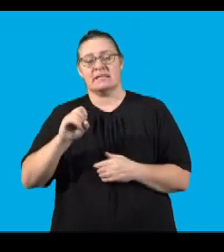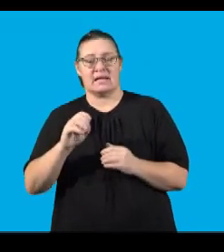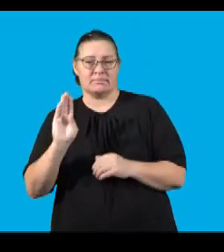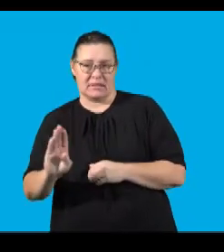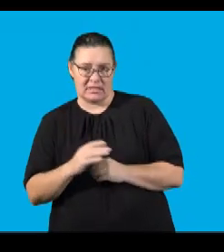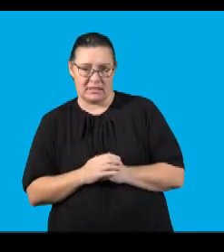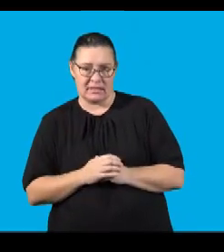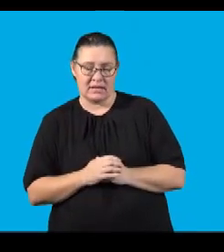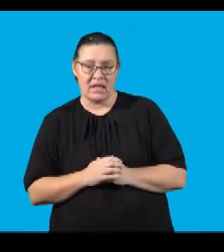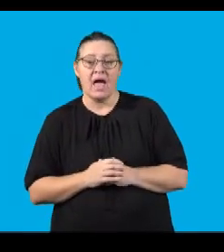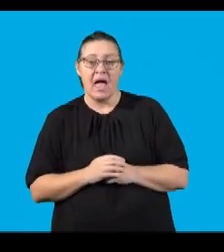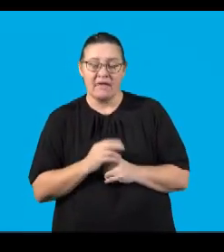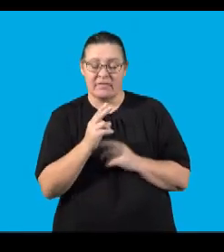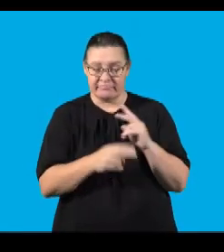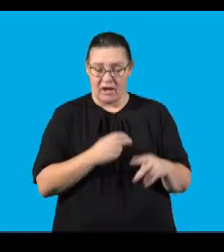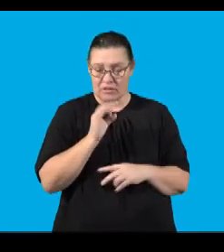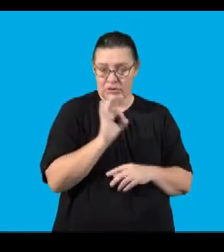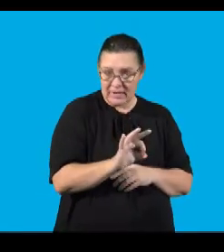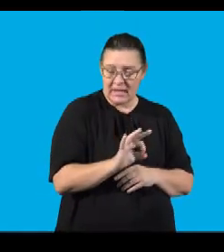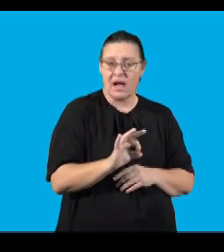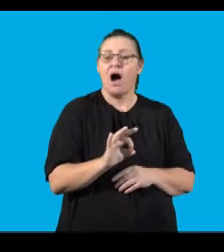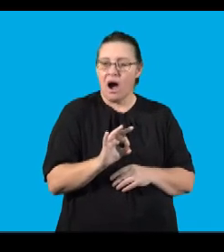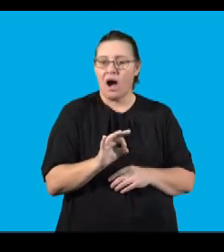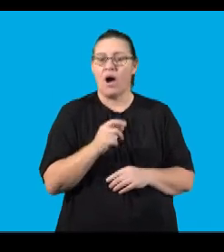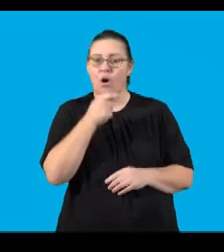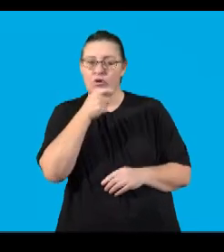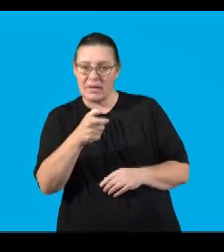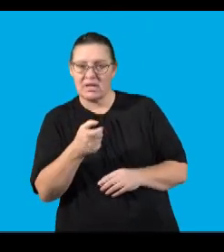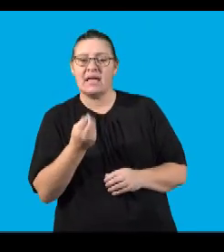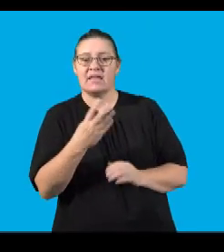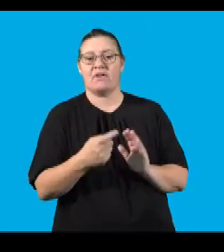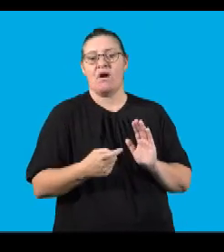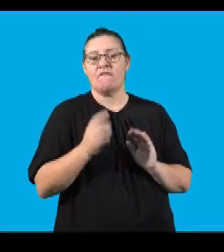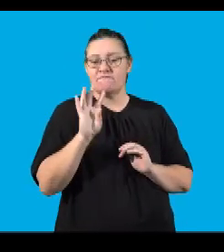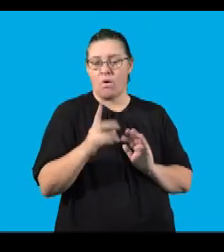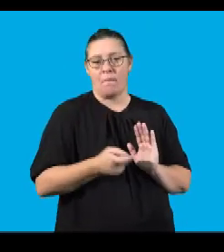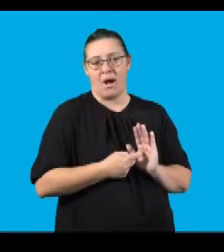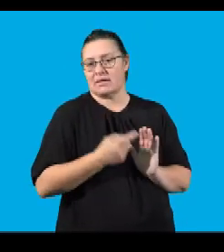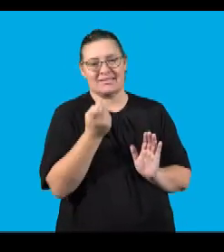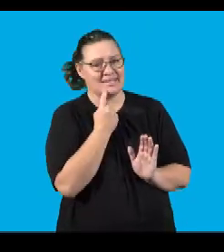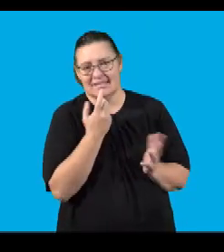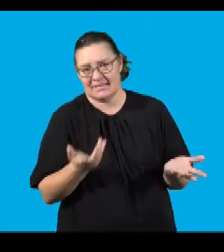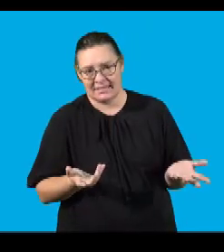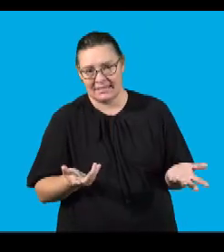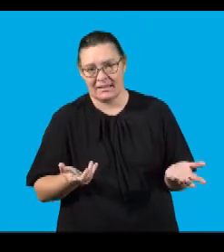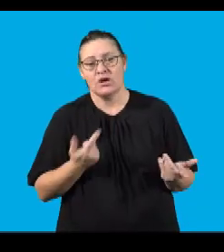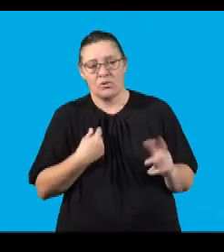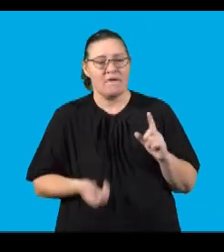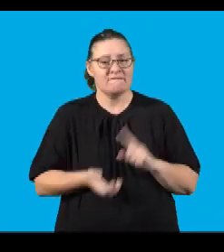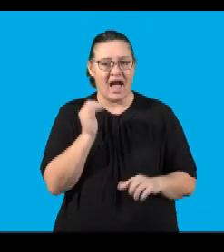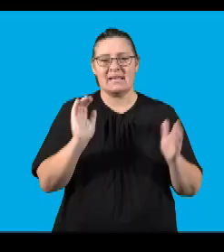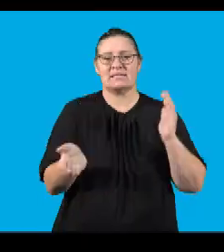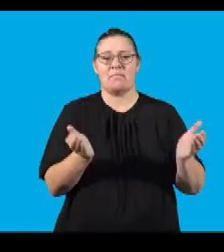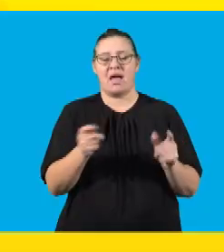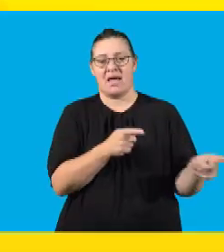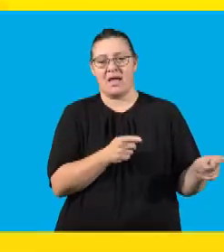text B. If you refer to those 3 elements and you add a comment, that will give you 4 easy marks. So just go and